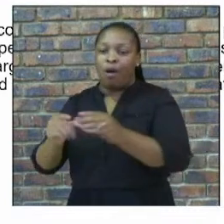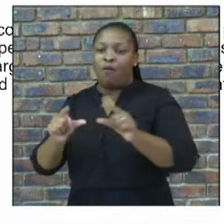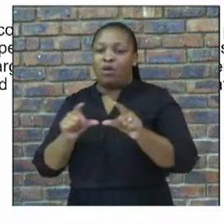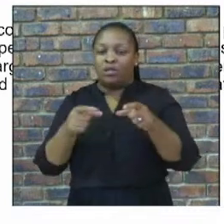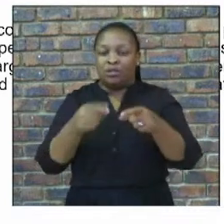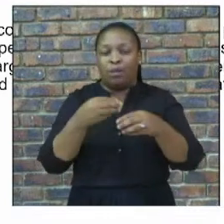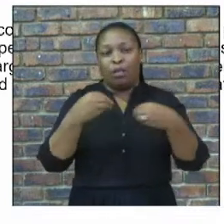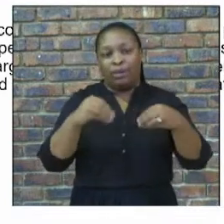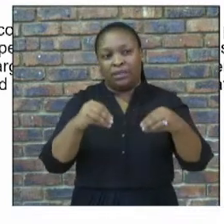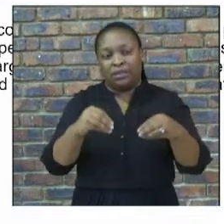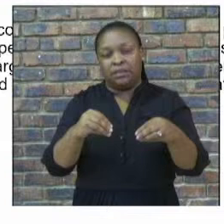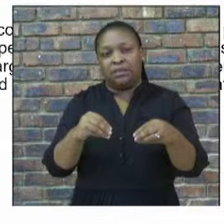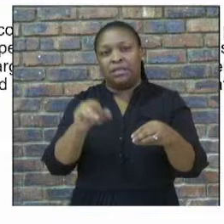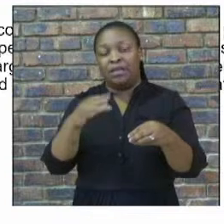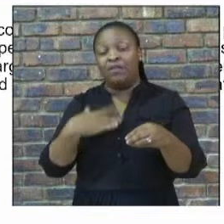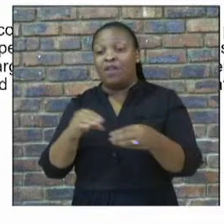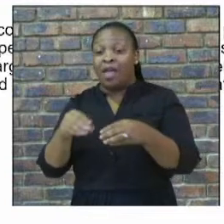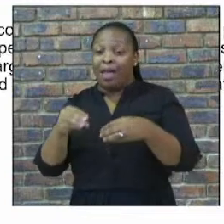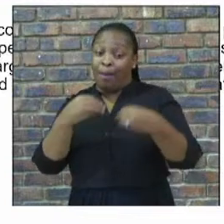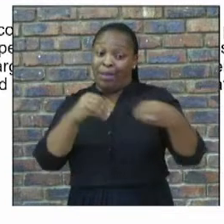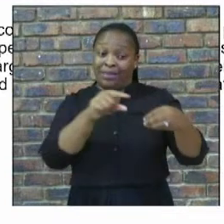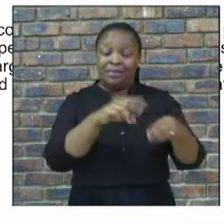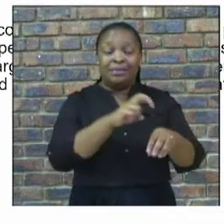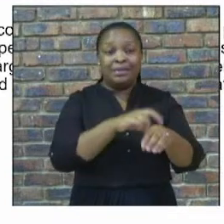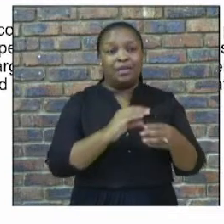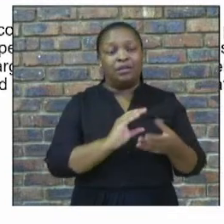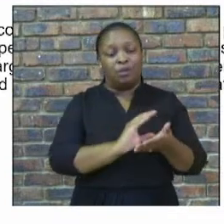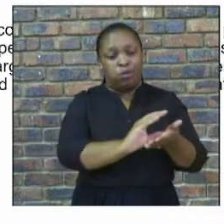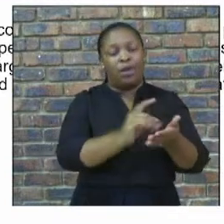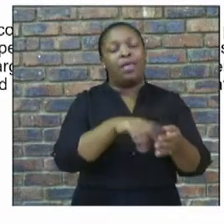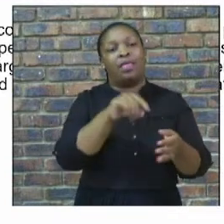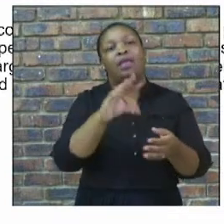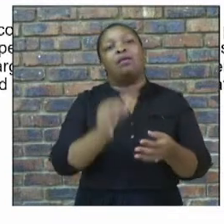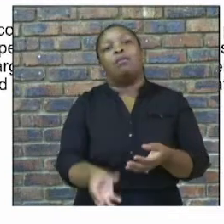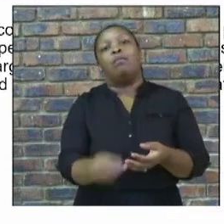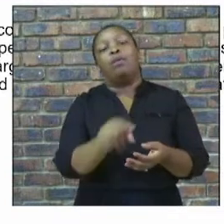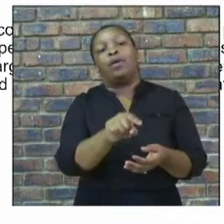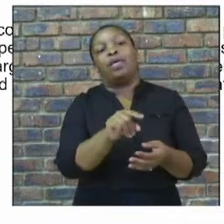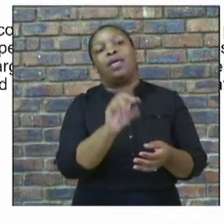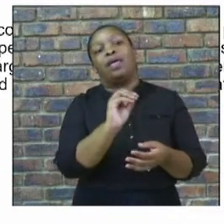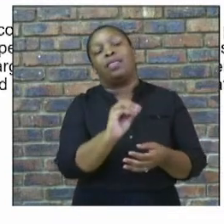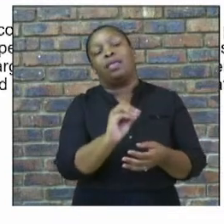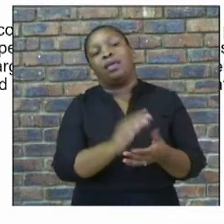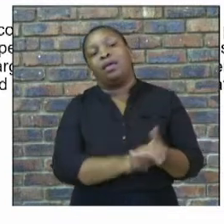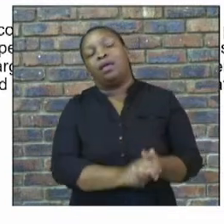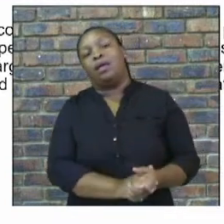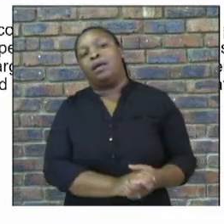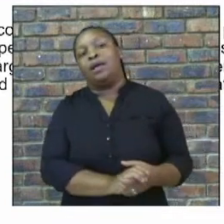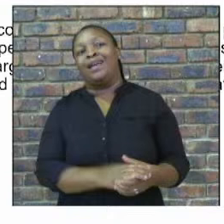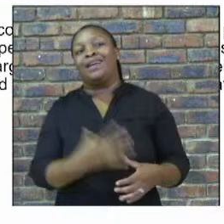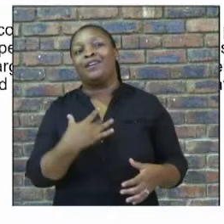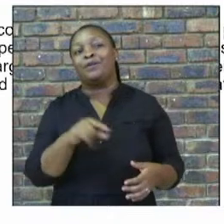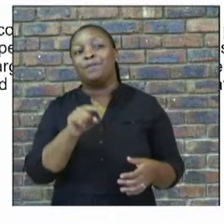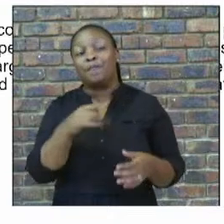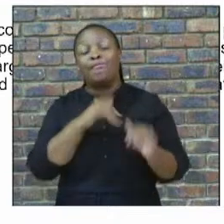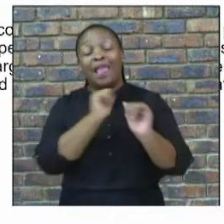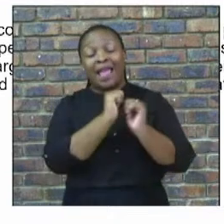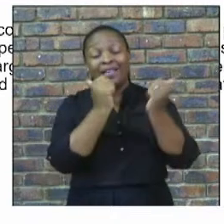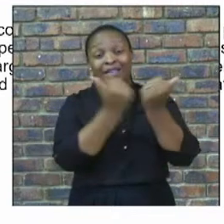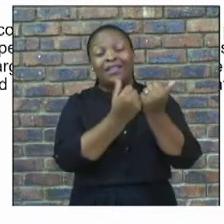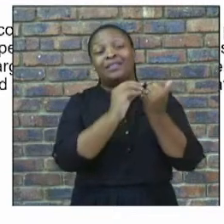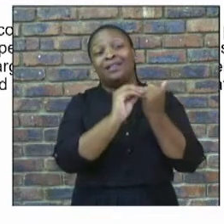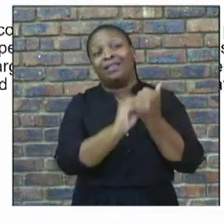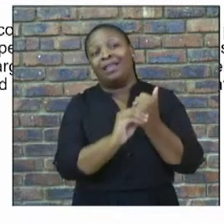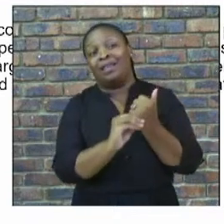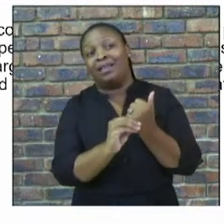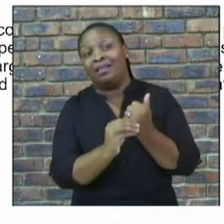example, if we are Gauteng, we look at GEP, or other provinces, the agencies tse le gore di mohola